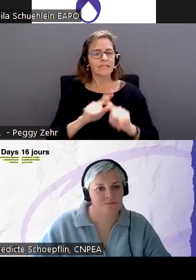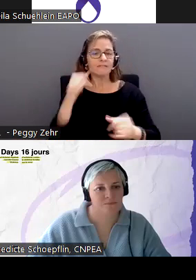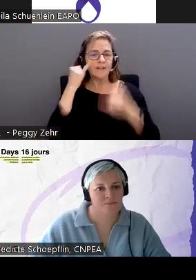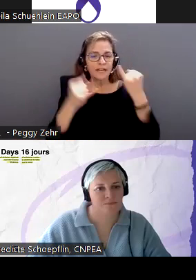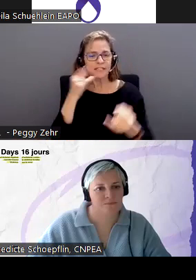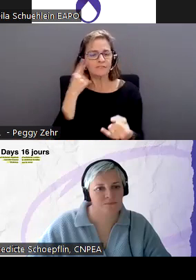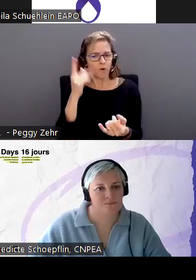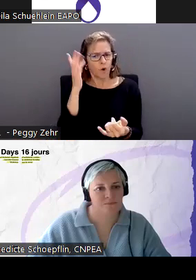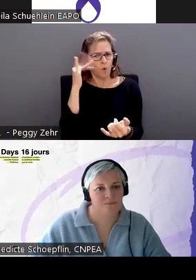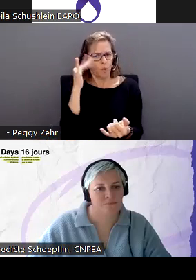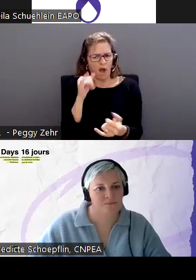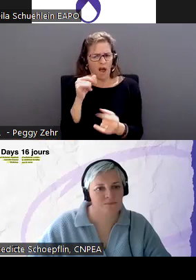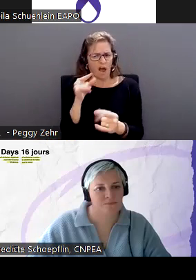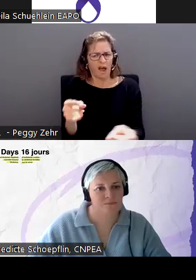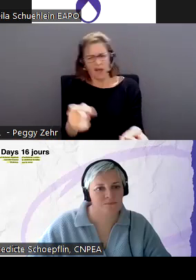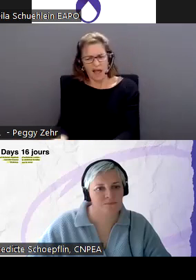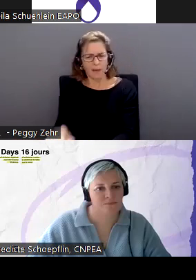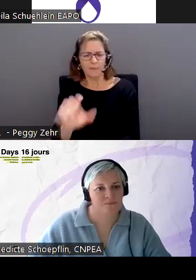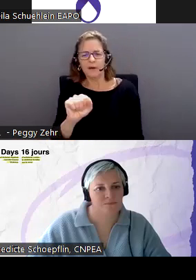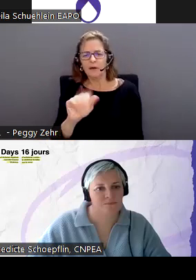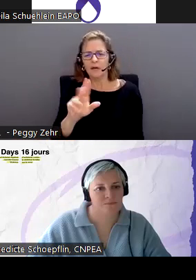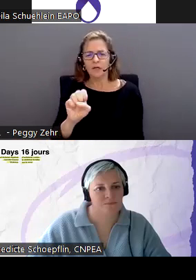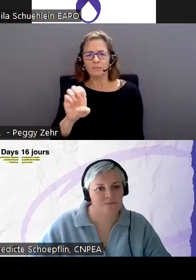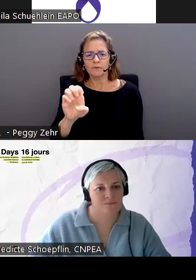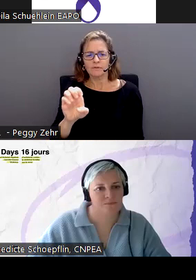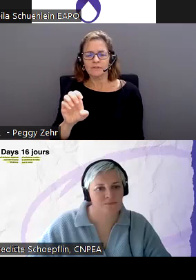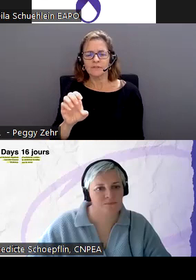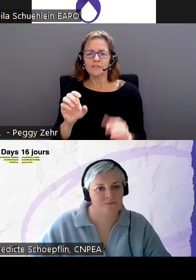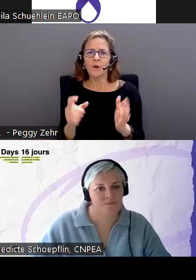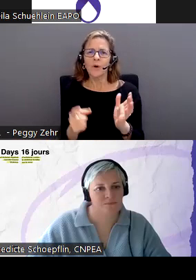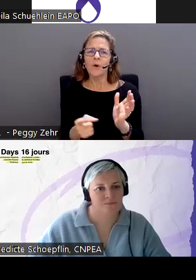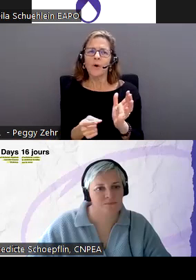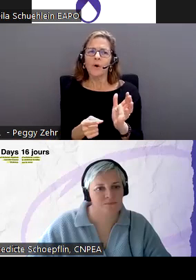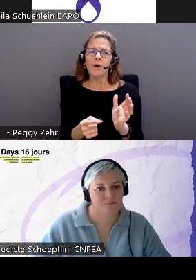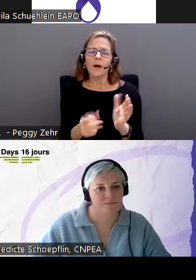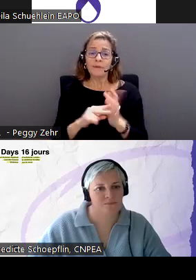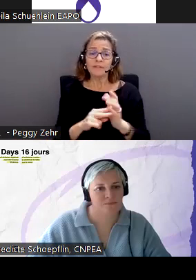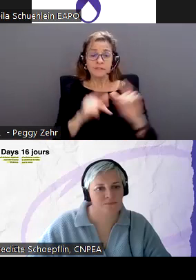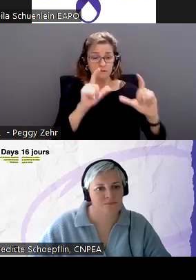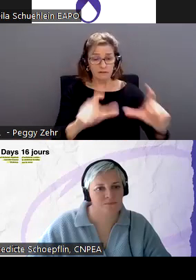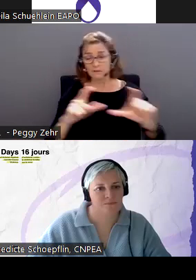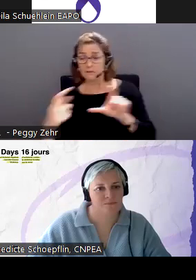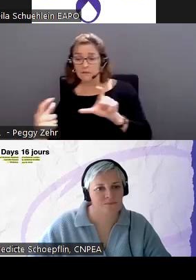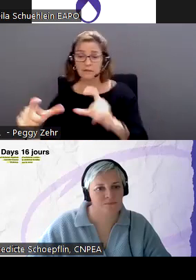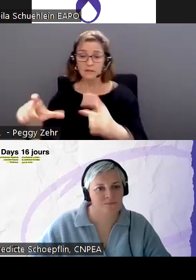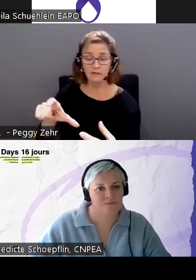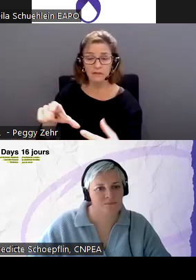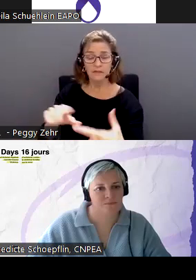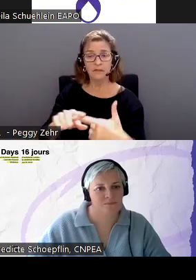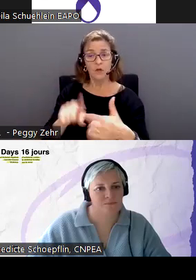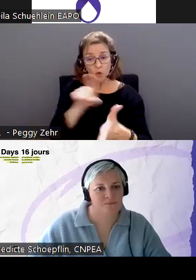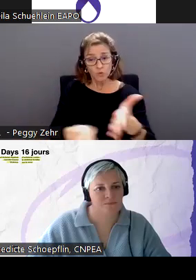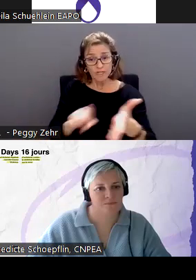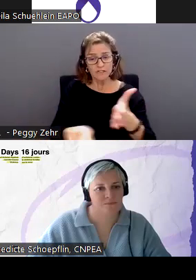this creates a field where there isn't a lot of consistent or coherent research. And